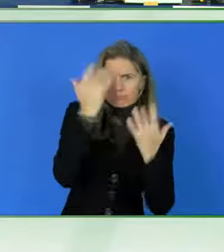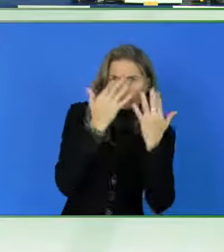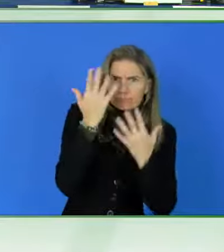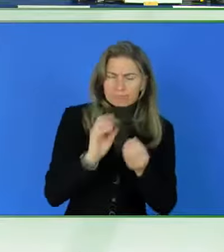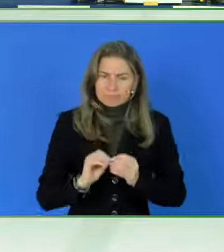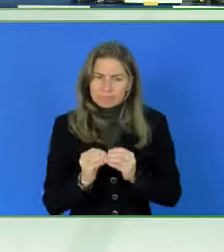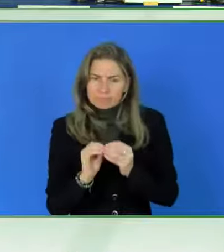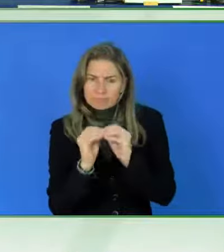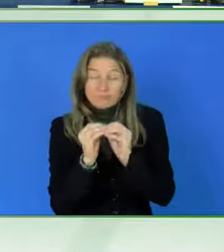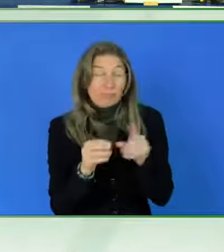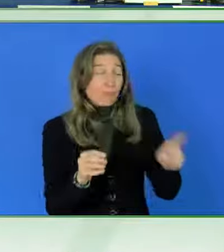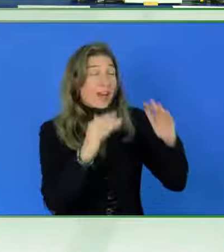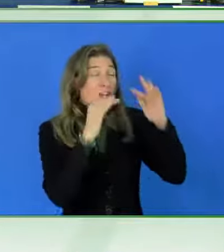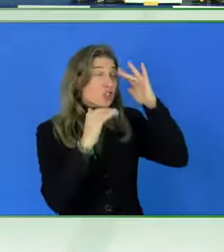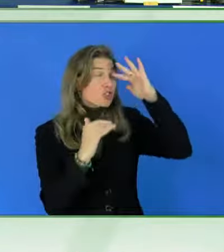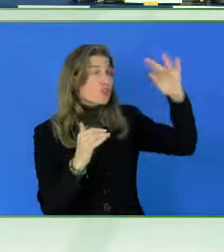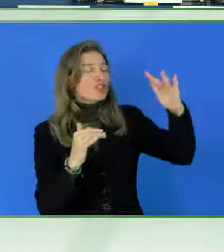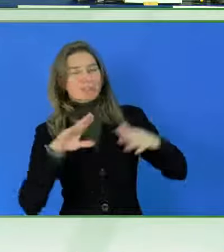a reality.